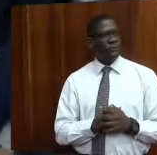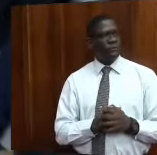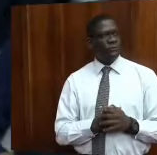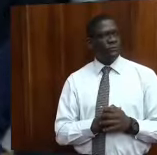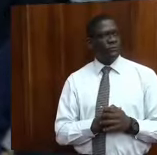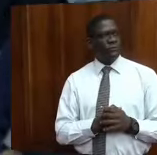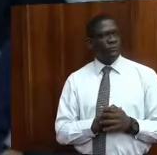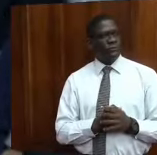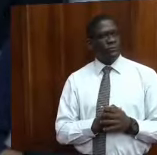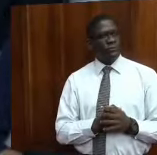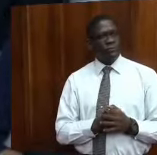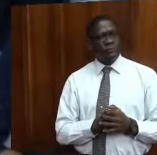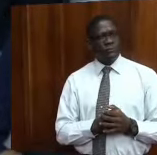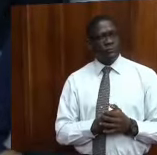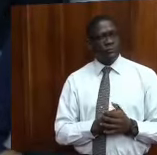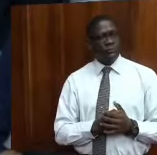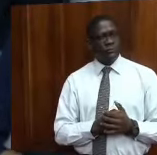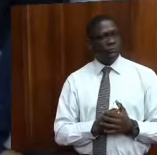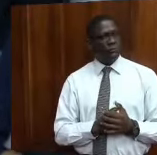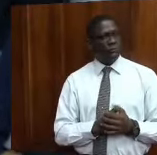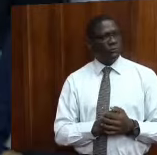Mr. Speaker,